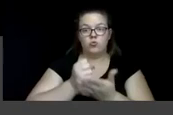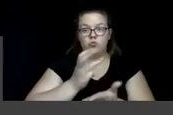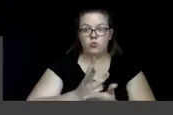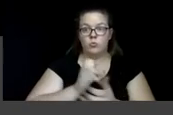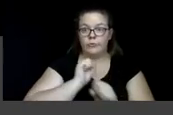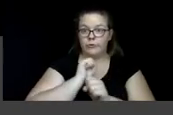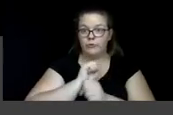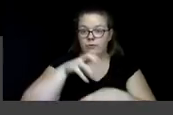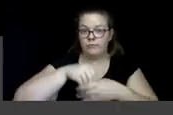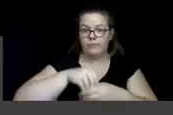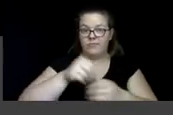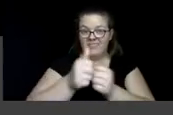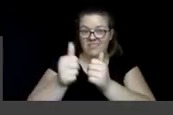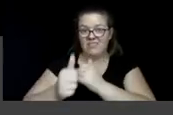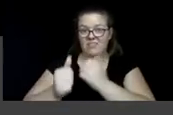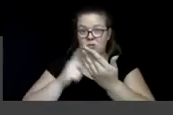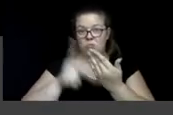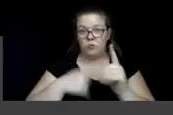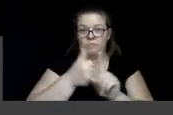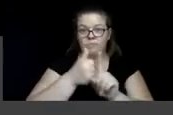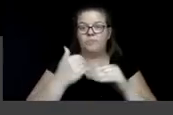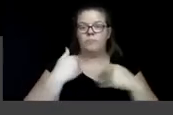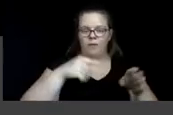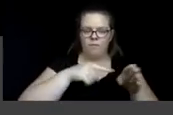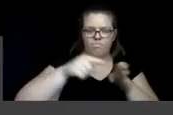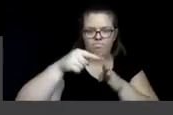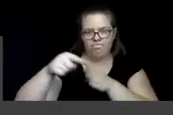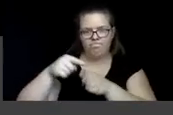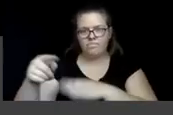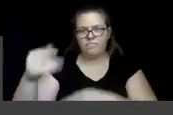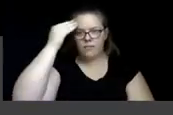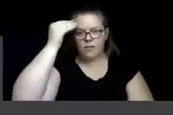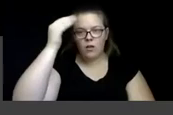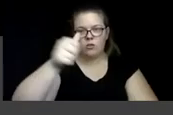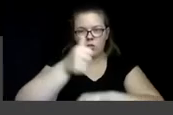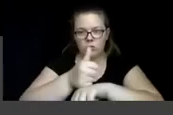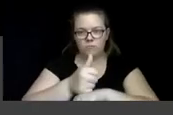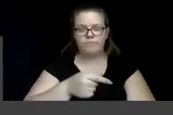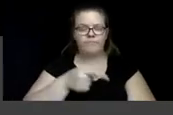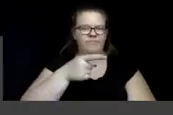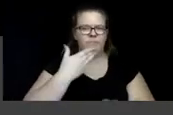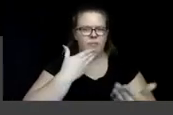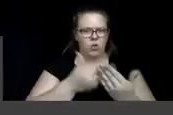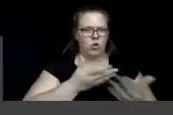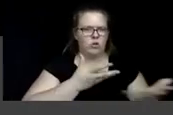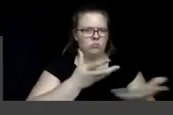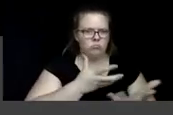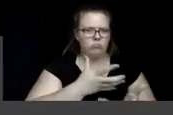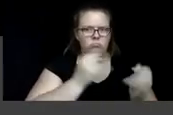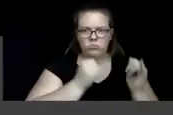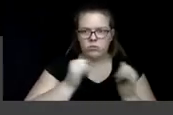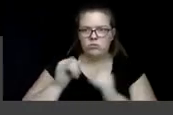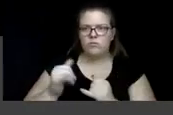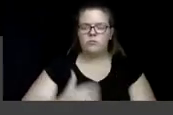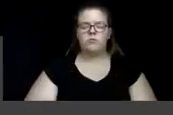inside these programs have specialized knowledge sets, so they're good to talk to kind of individually.